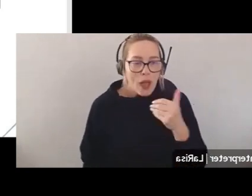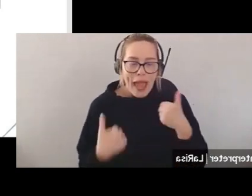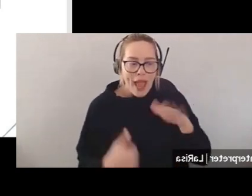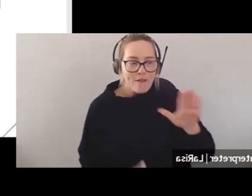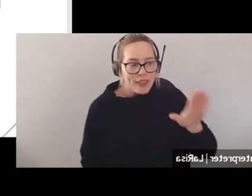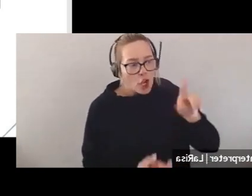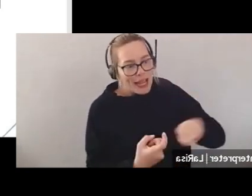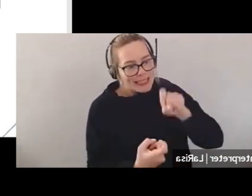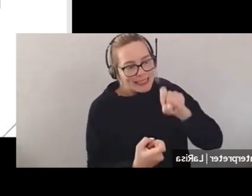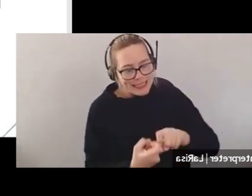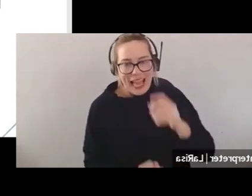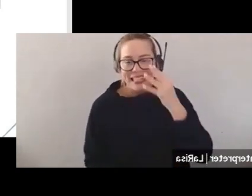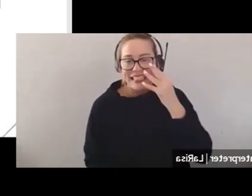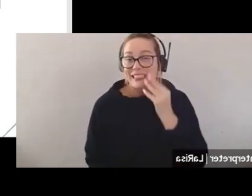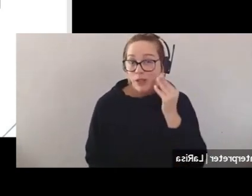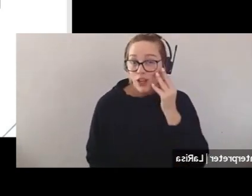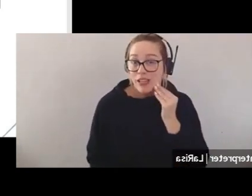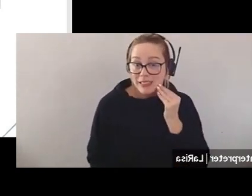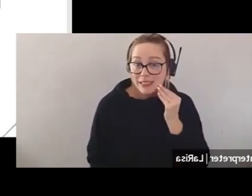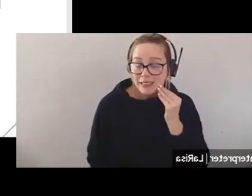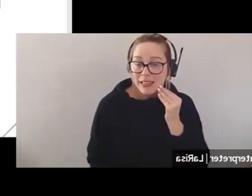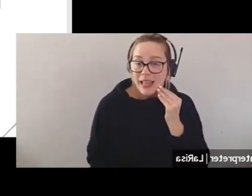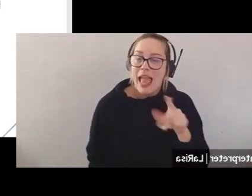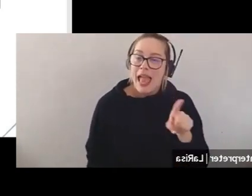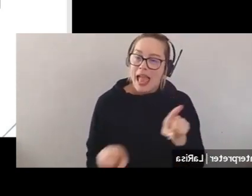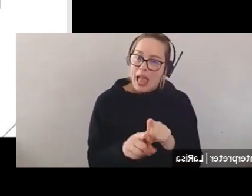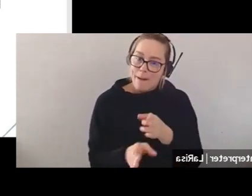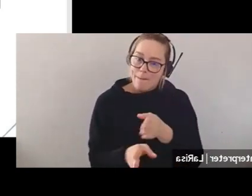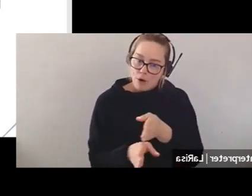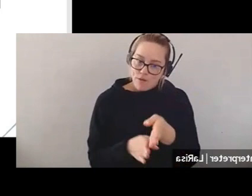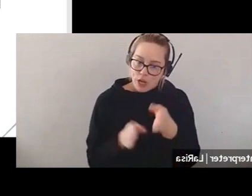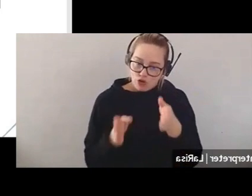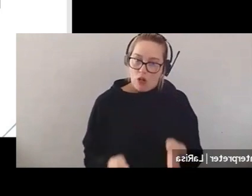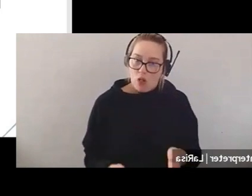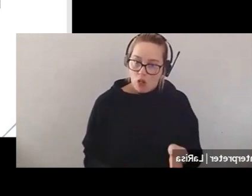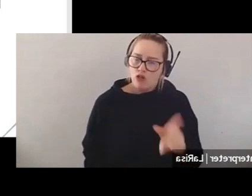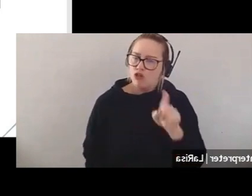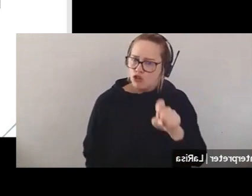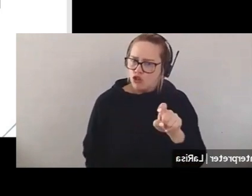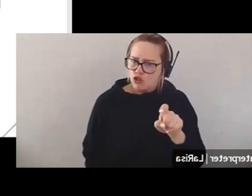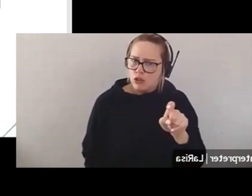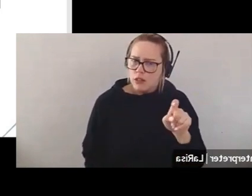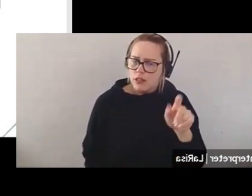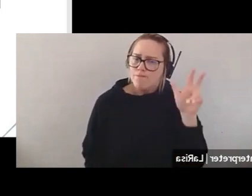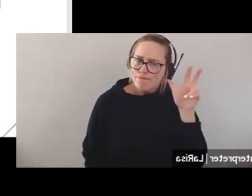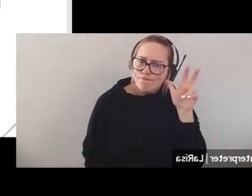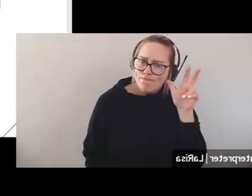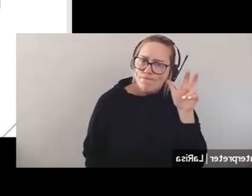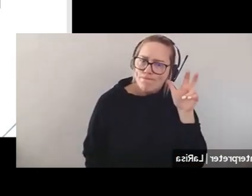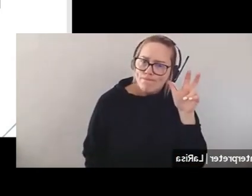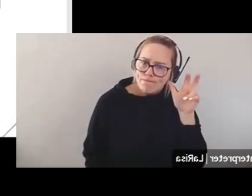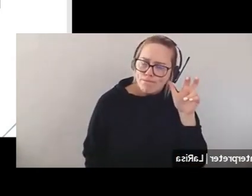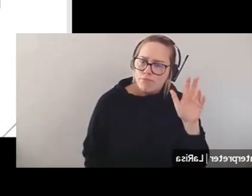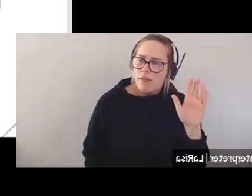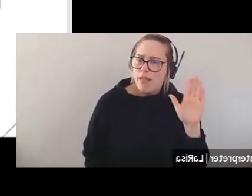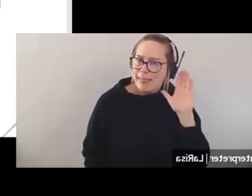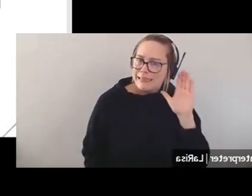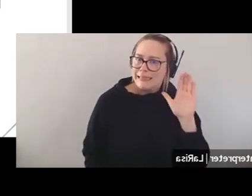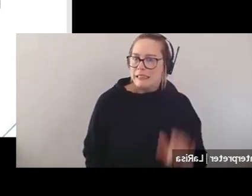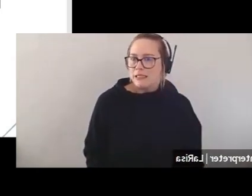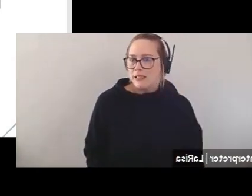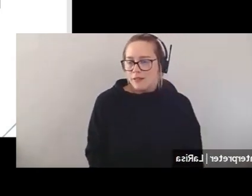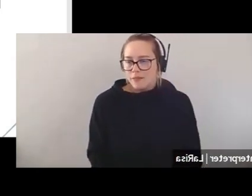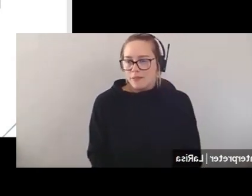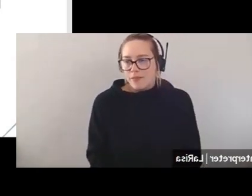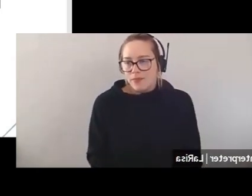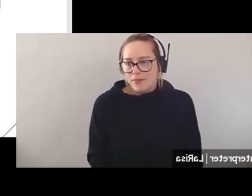research study in their life that has their exact experience. So as professionals, we need to listen to